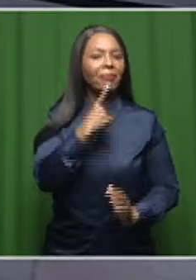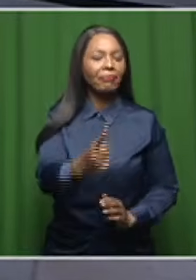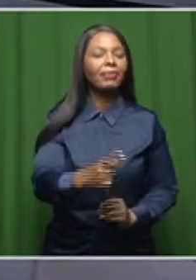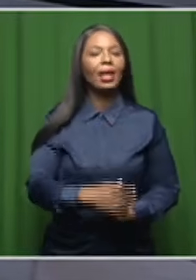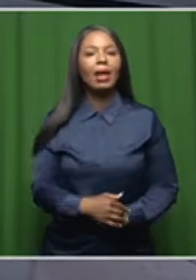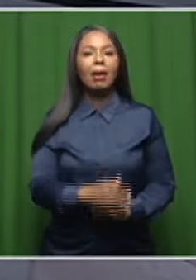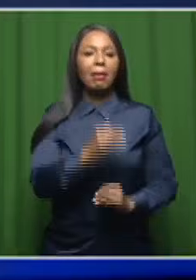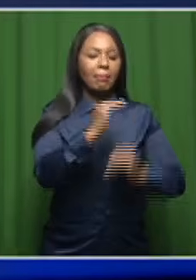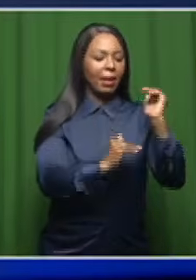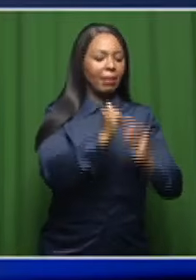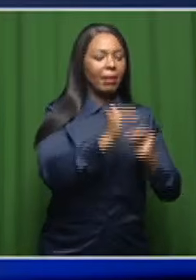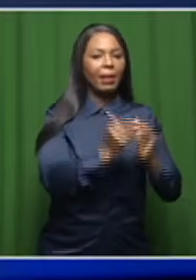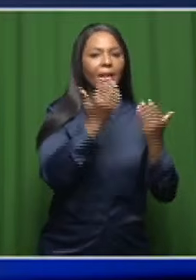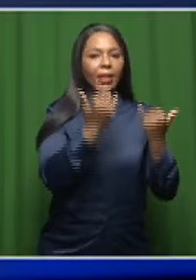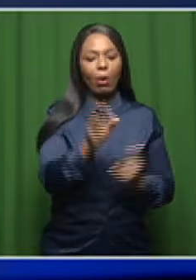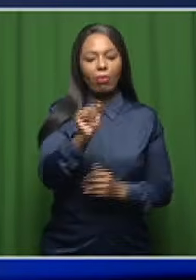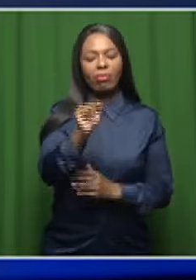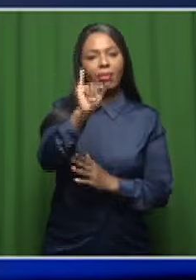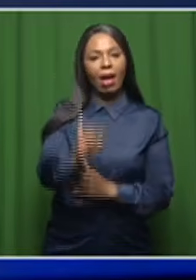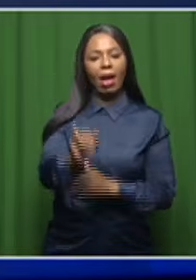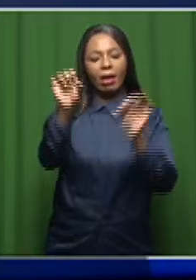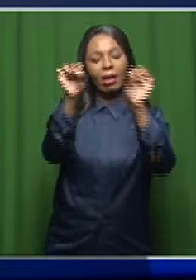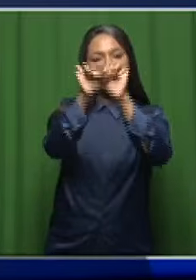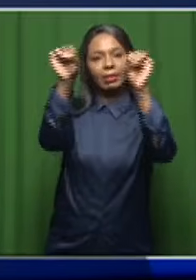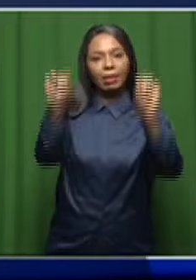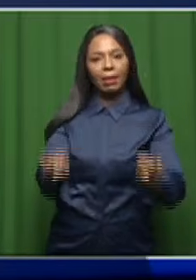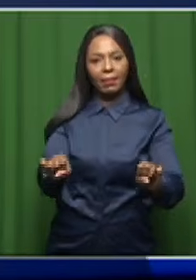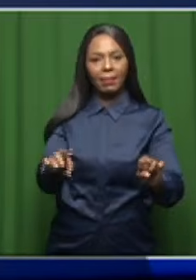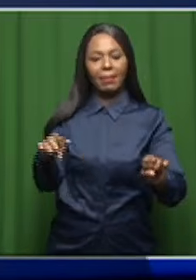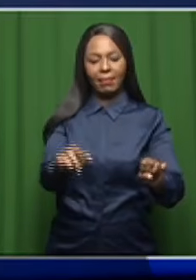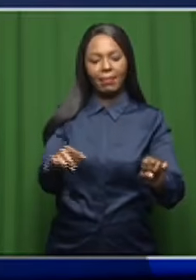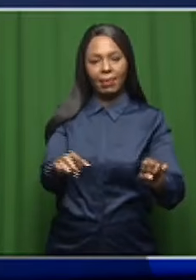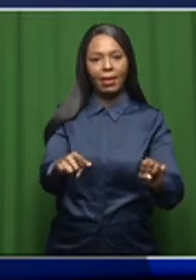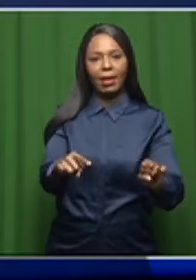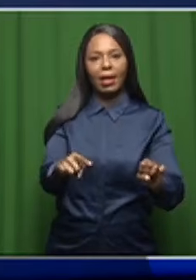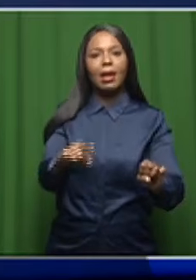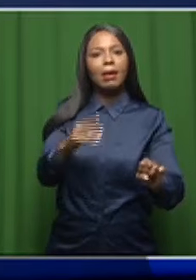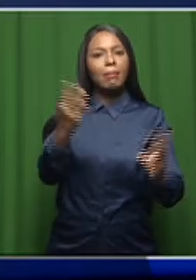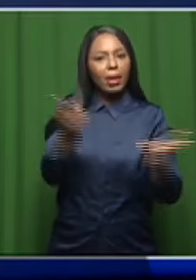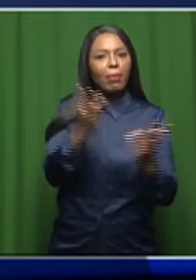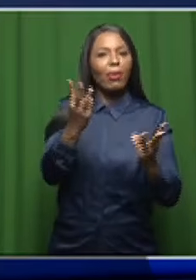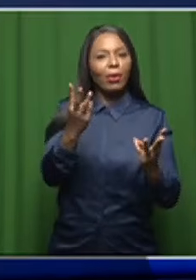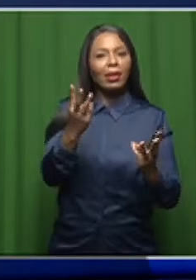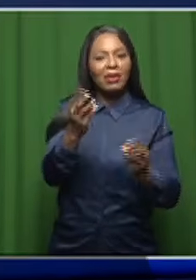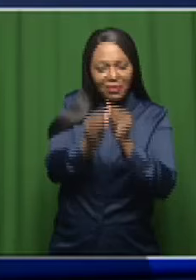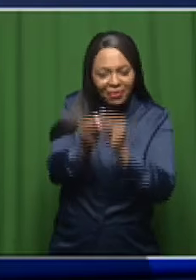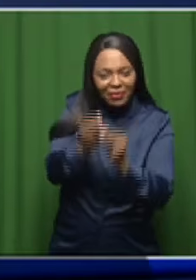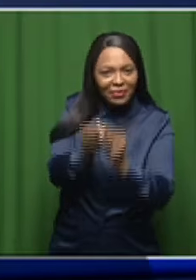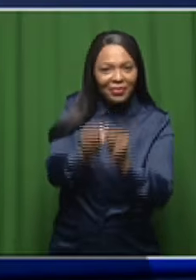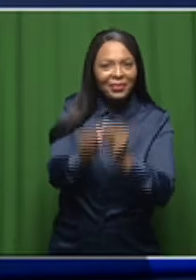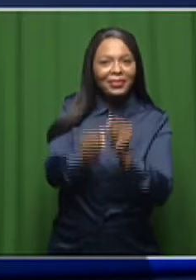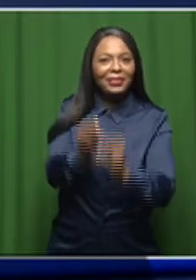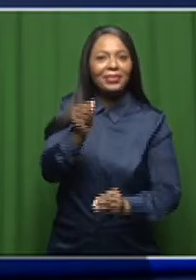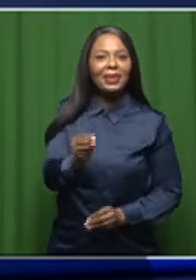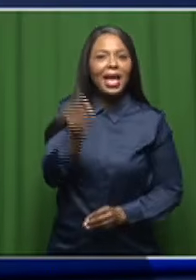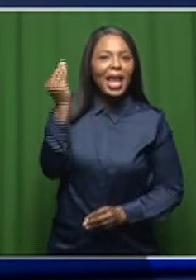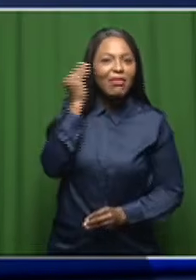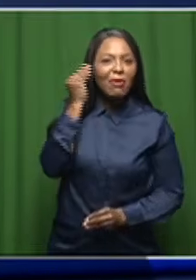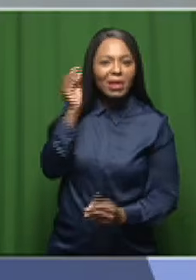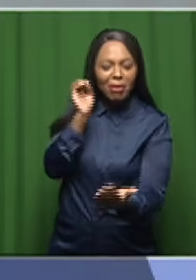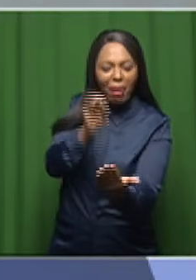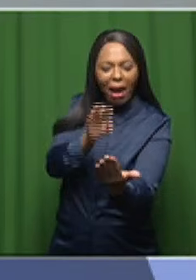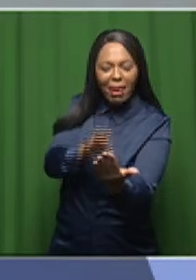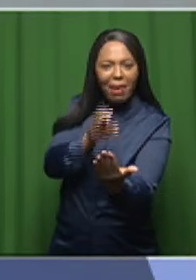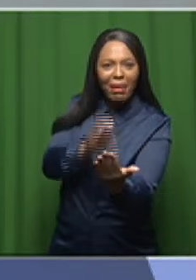the algorithm for the AI, you need humans. Yes. You're right. Somebody has to feed that information within